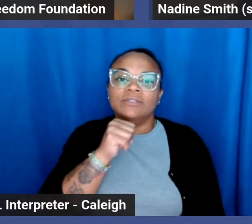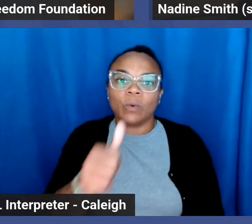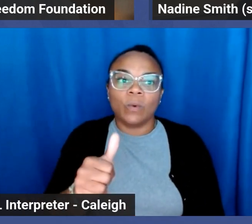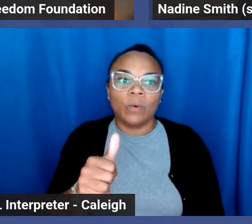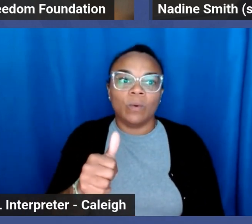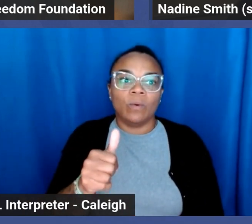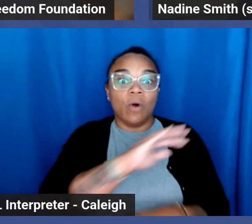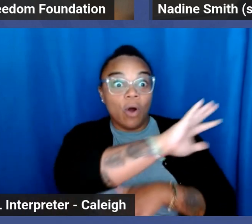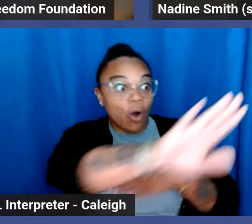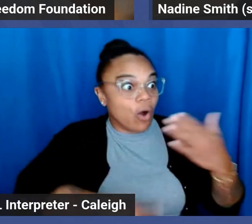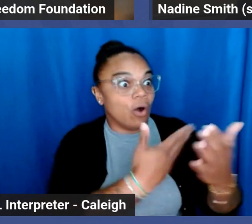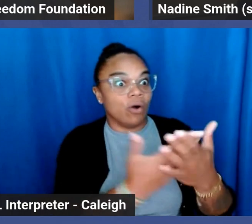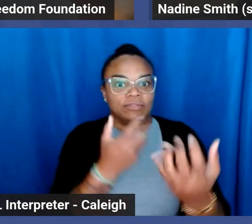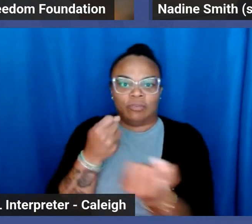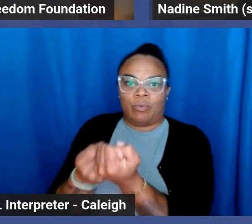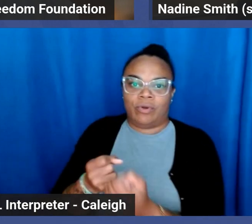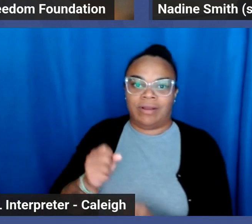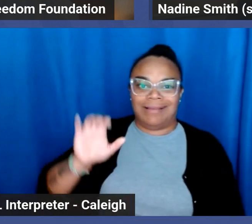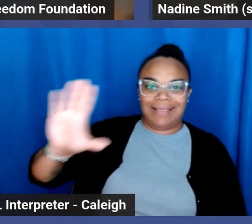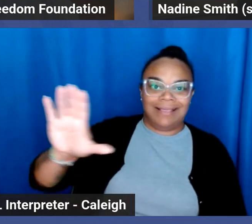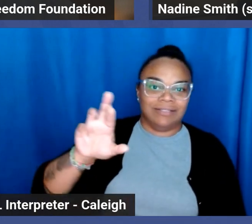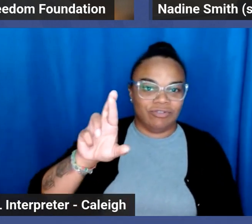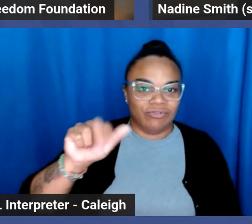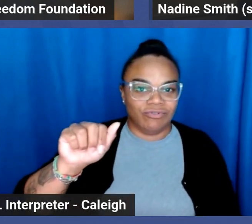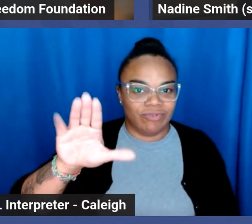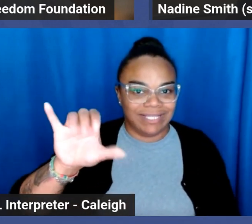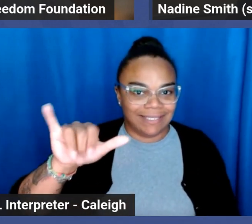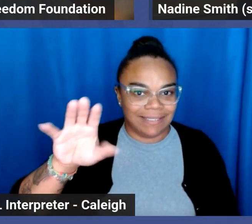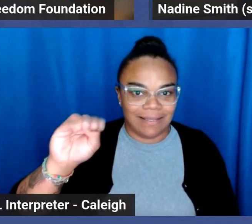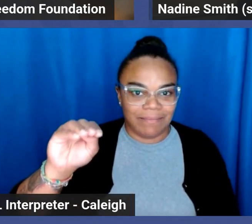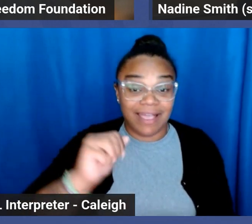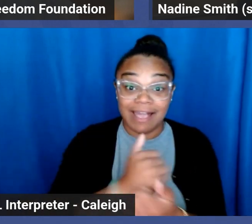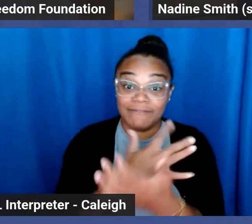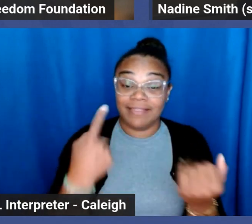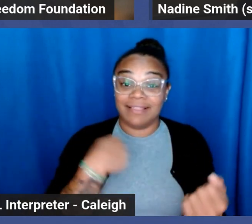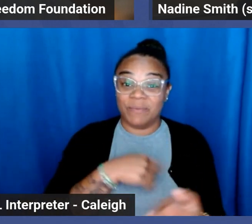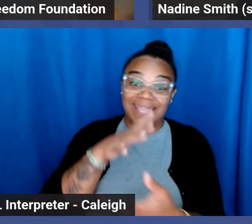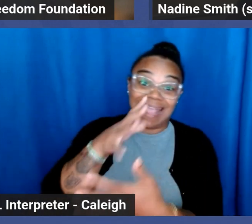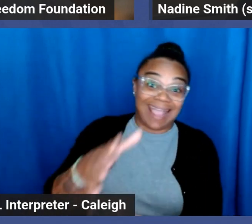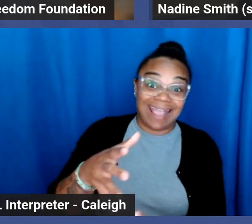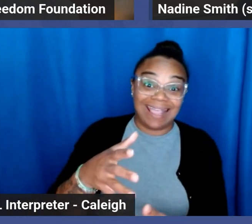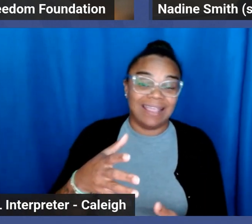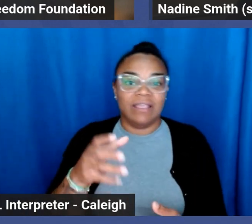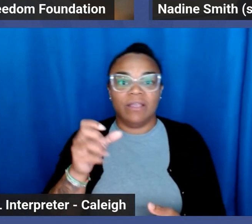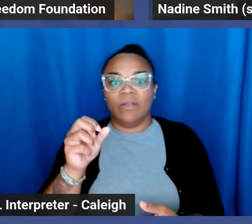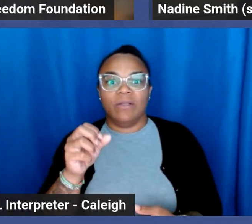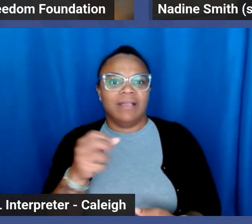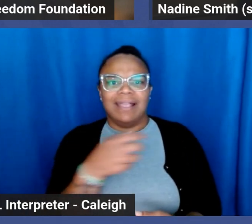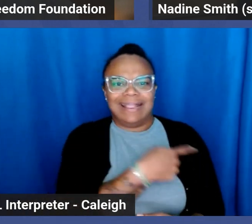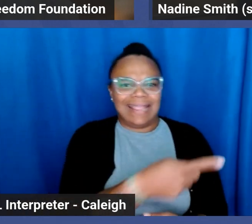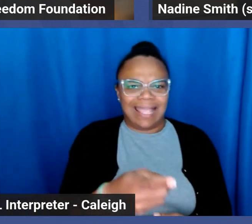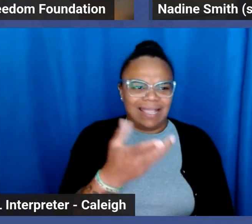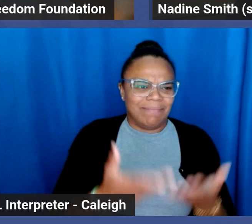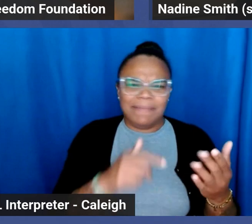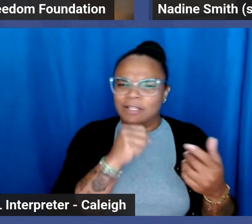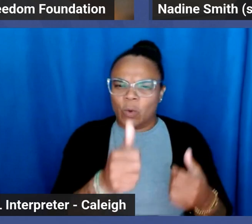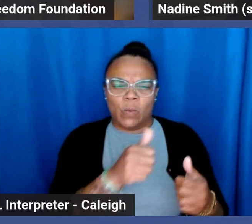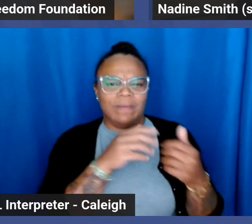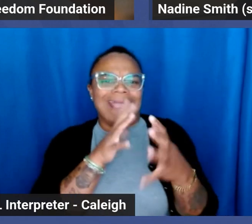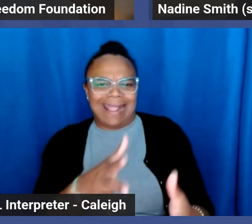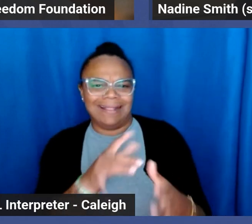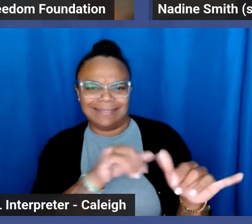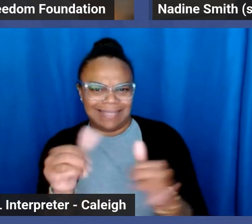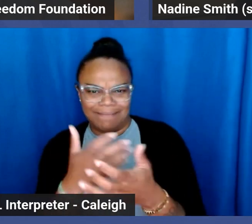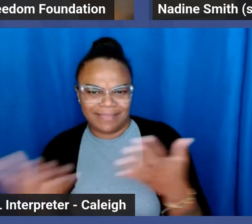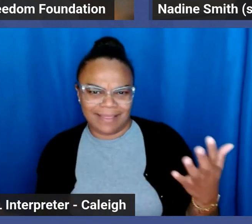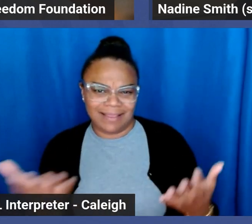racism. All of the things that we hate the most are indifferent around the LGBTQ community. What they saw